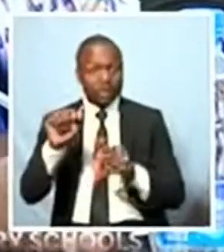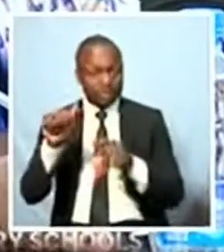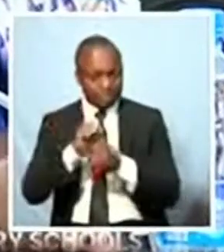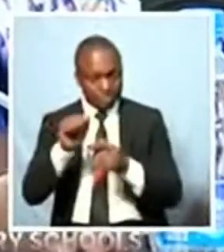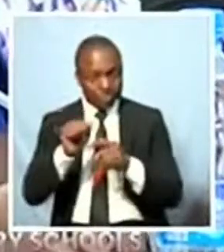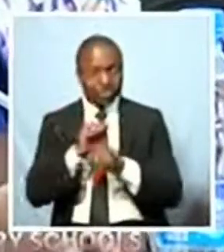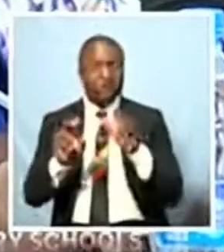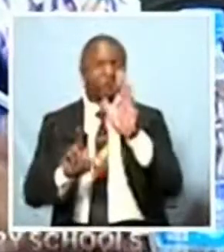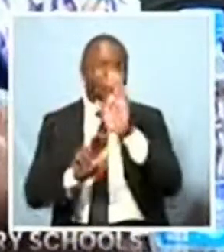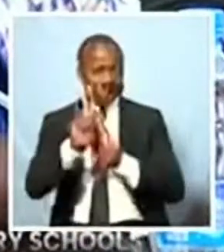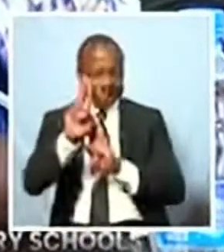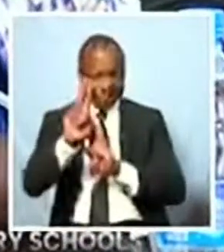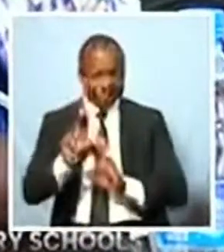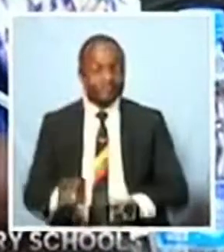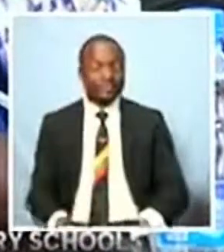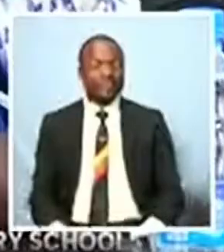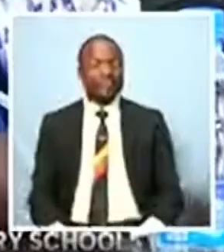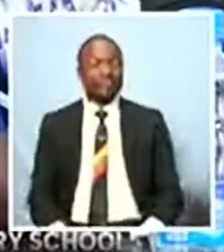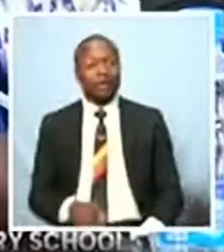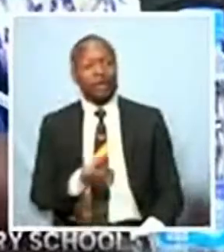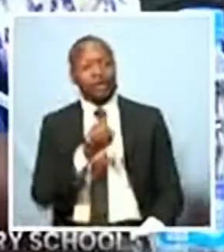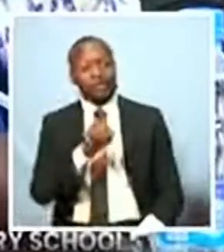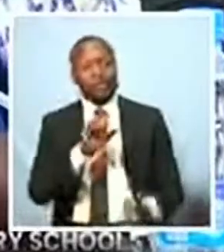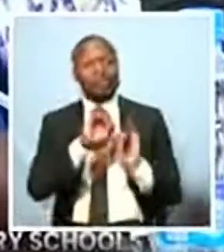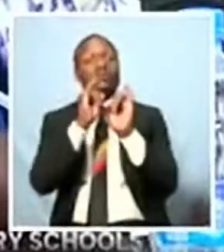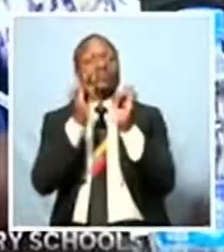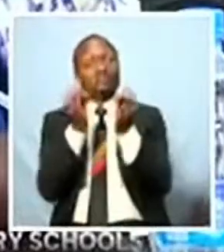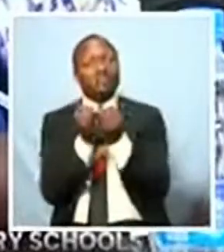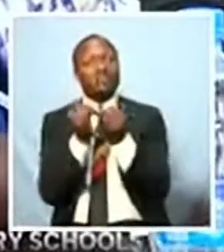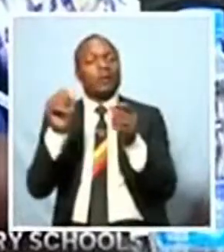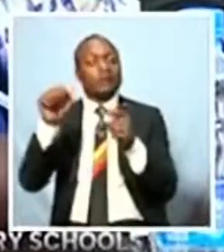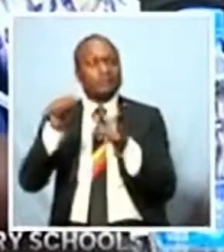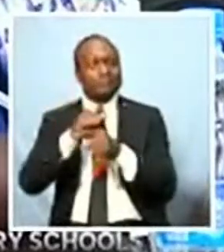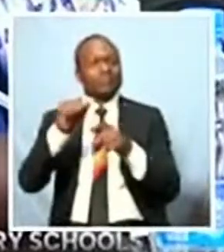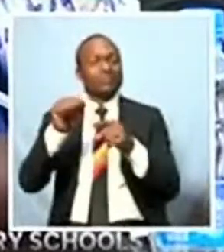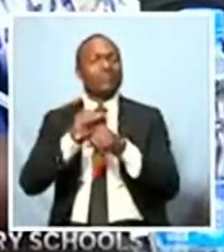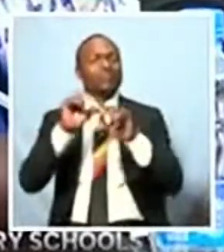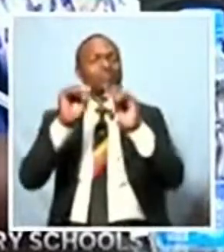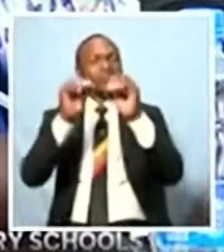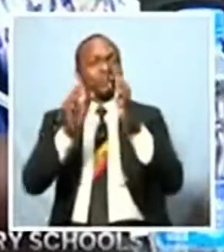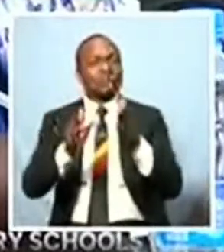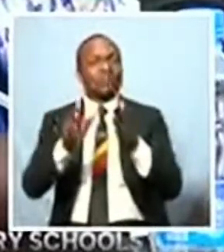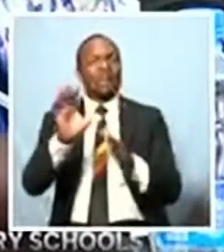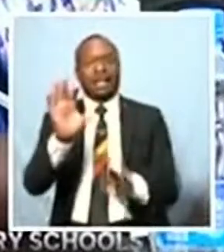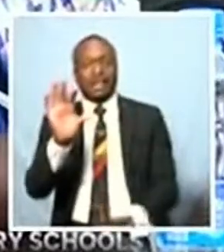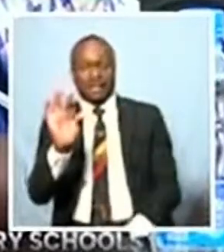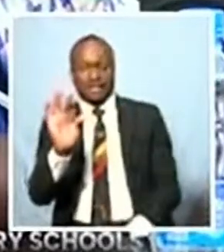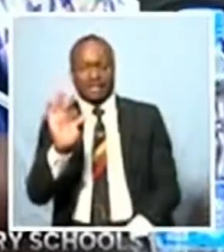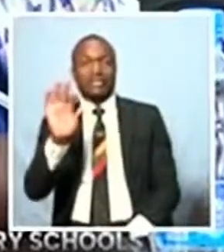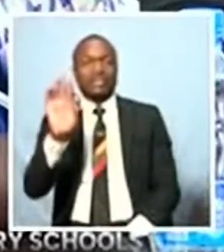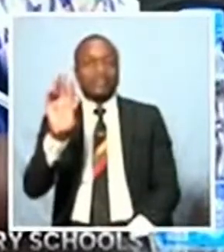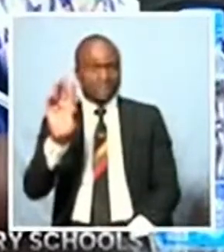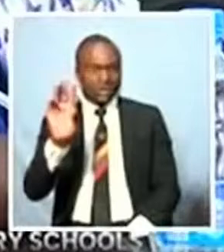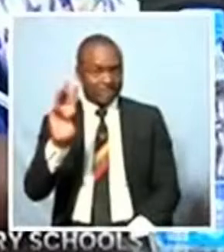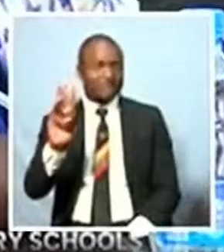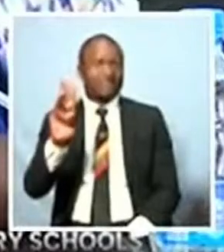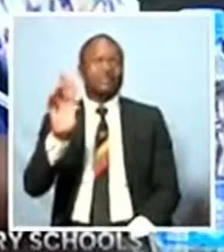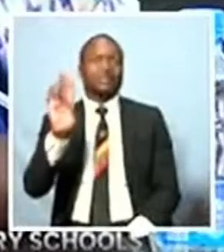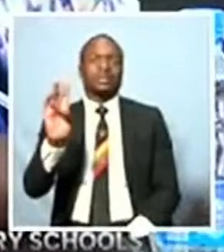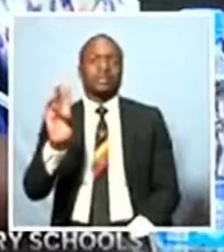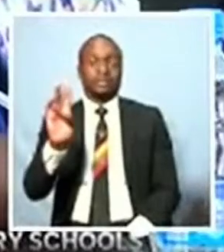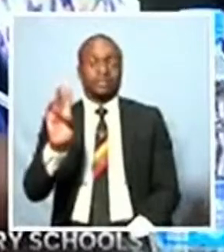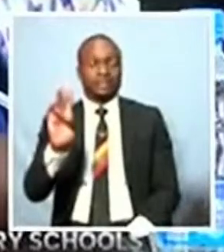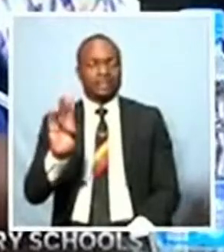institution, and an institution that has been training teachers from 1967. That is